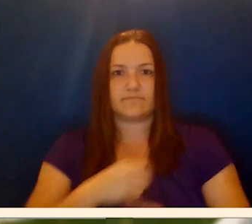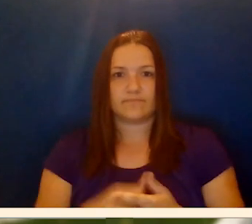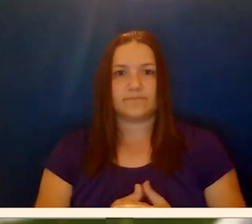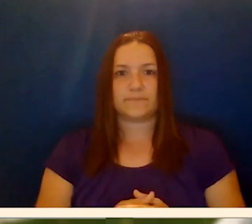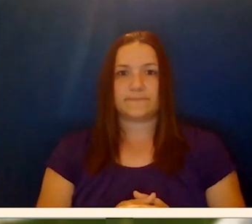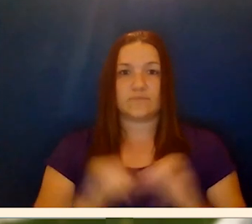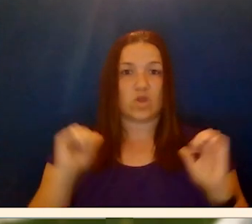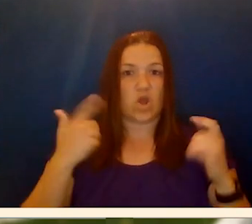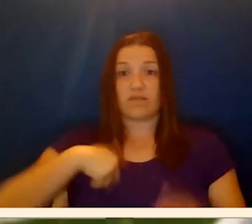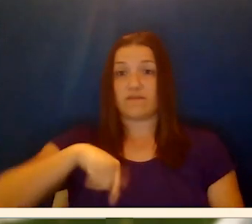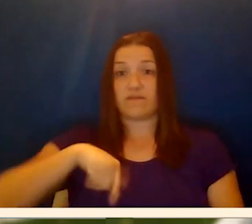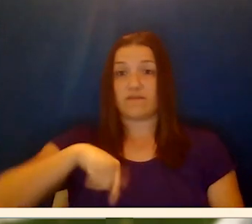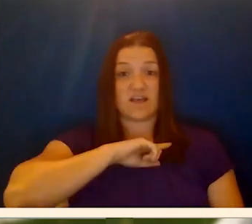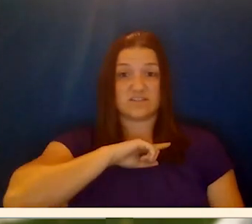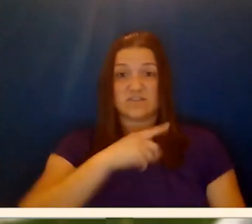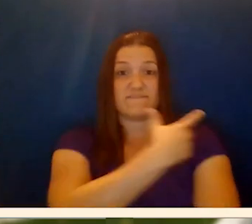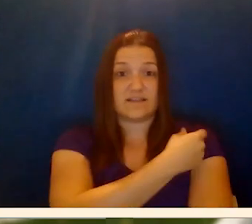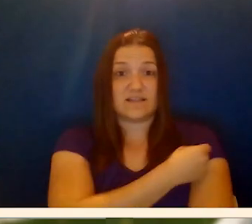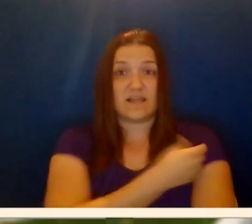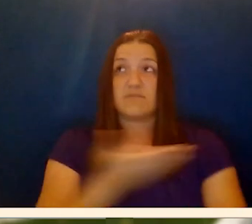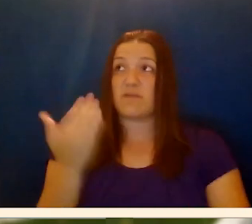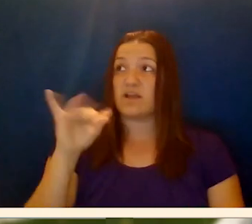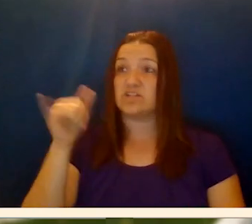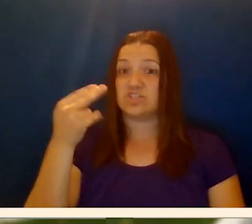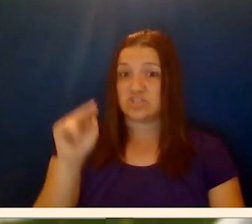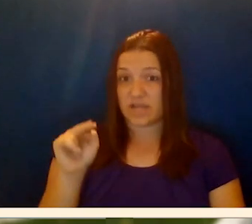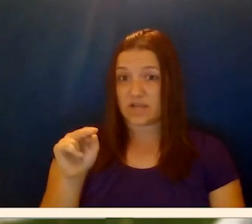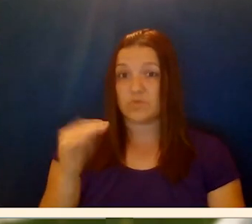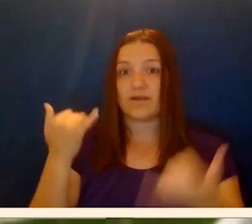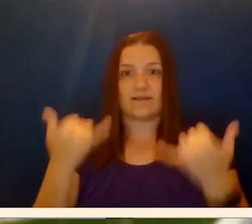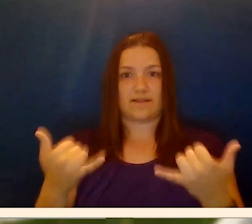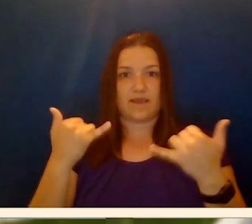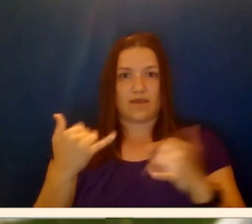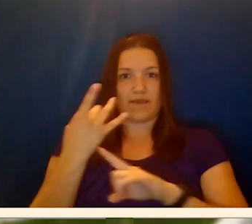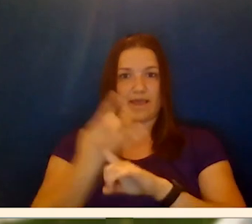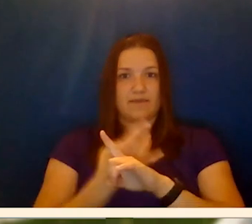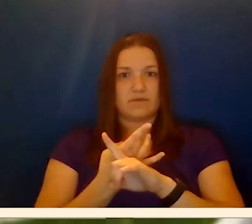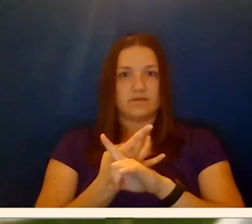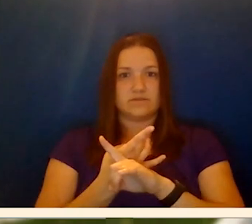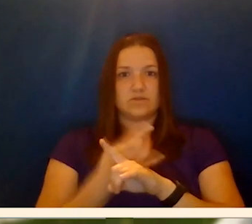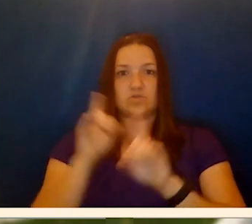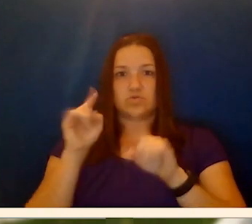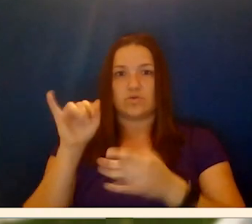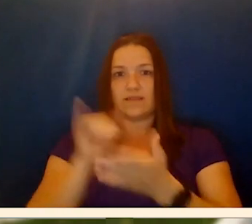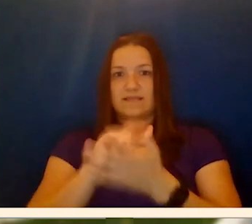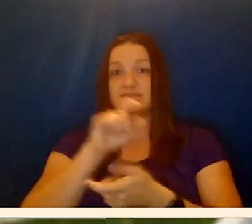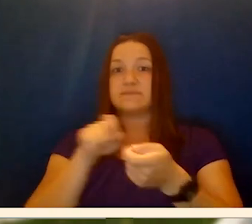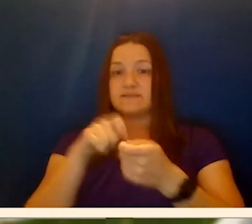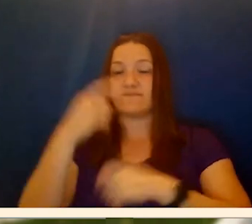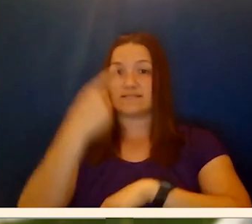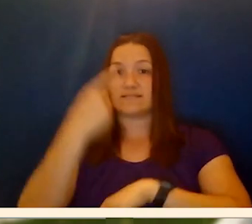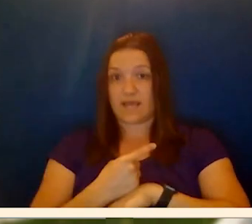back in January are now 8 months, and you go to that specific date that you receive that